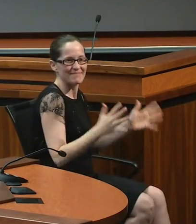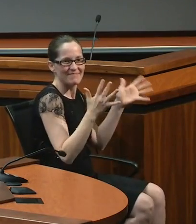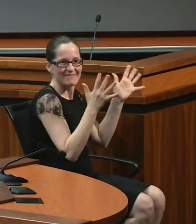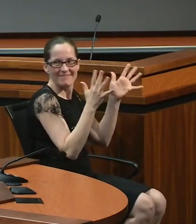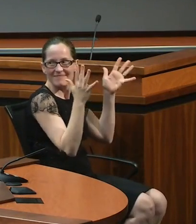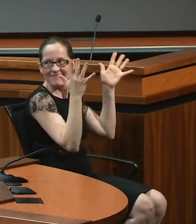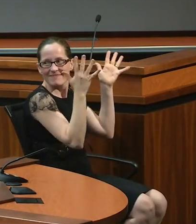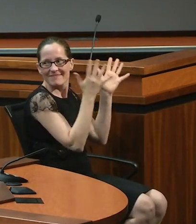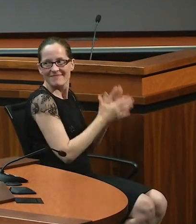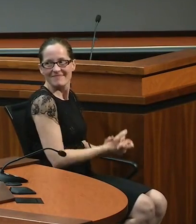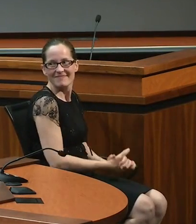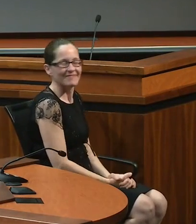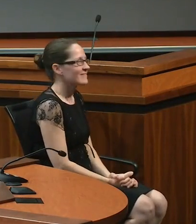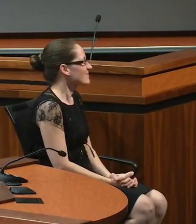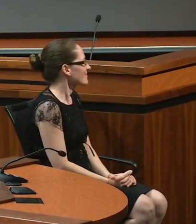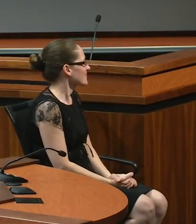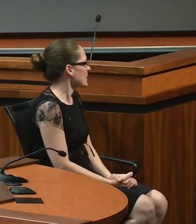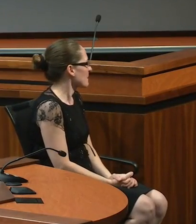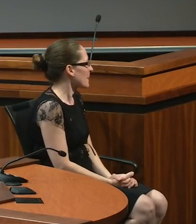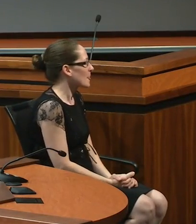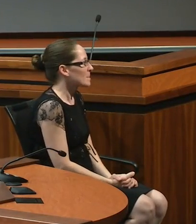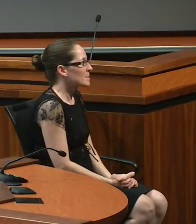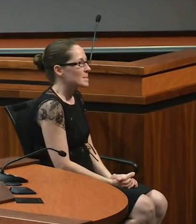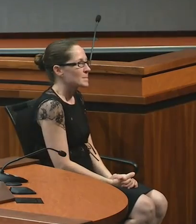Thank you. Thank you. Thank you.